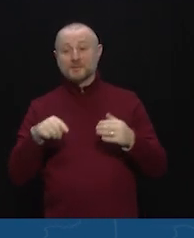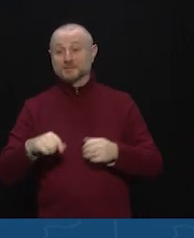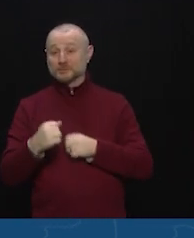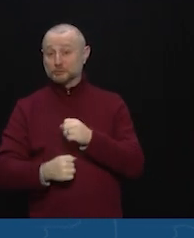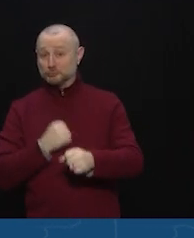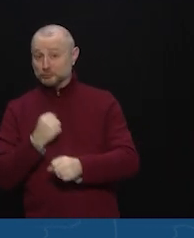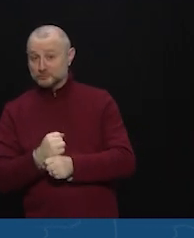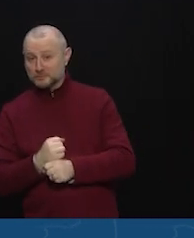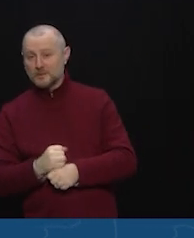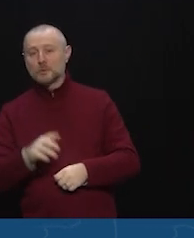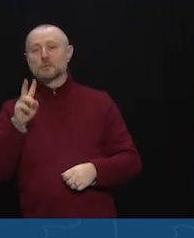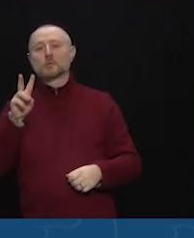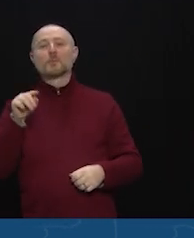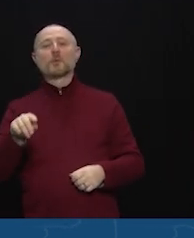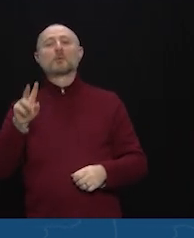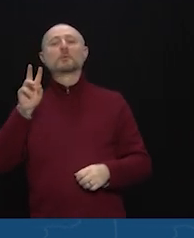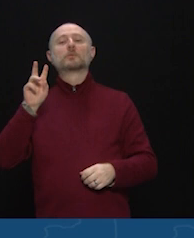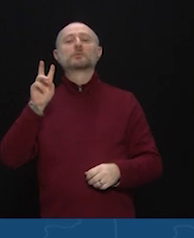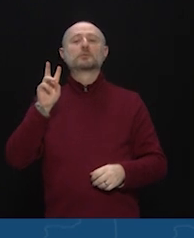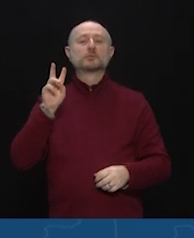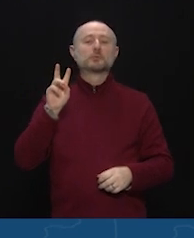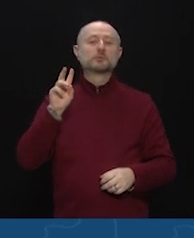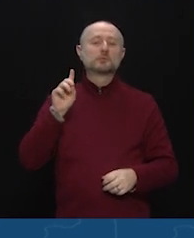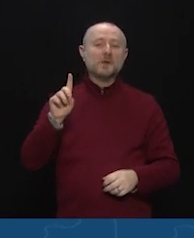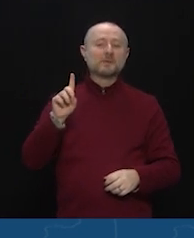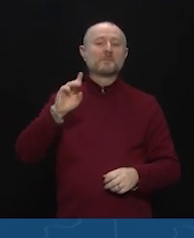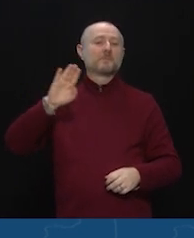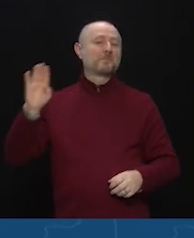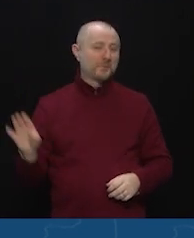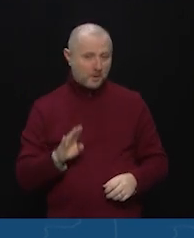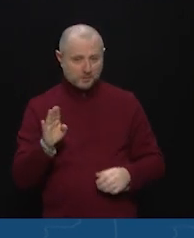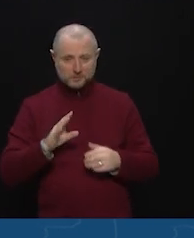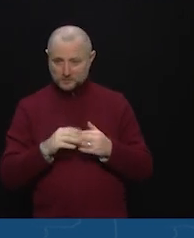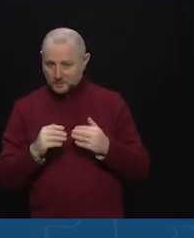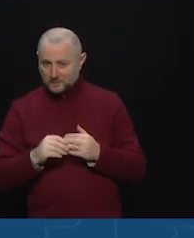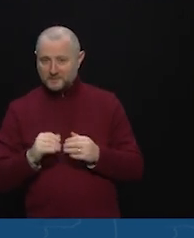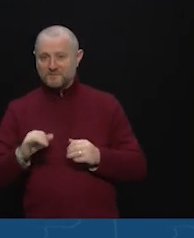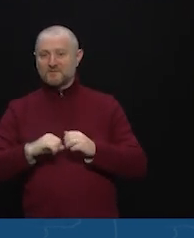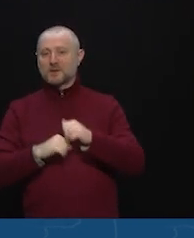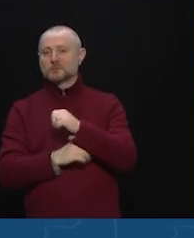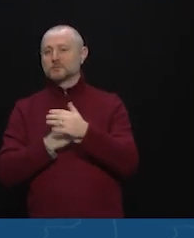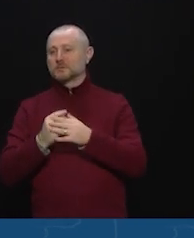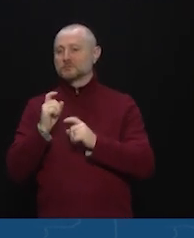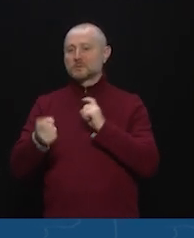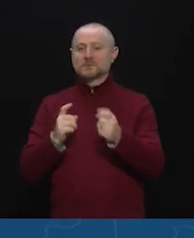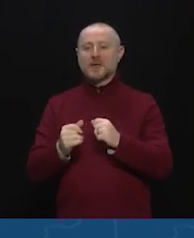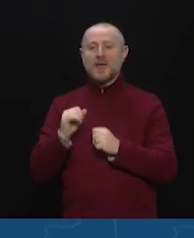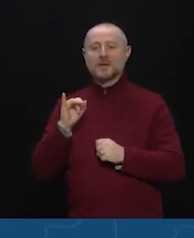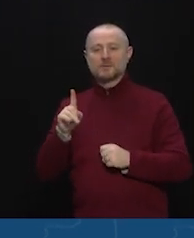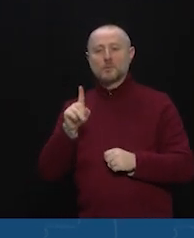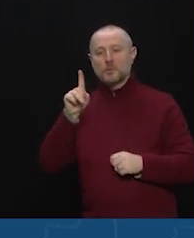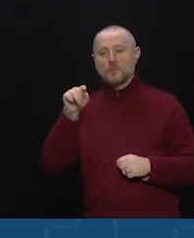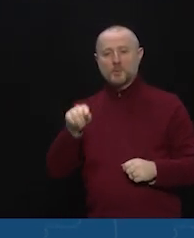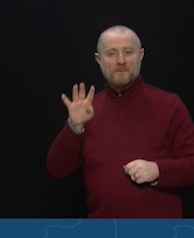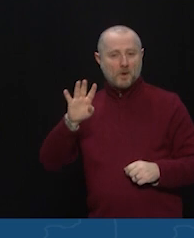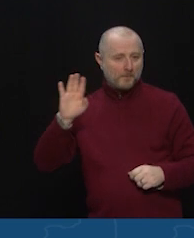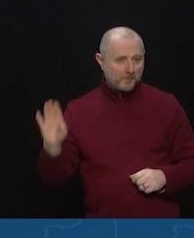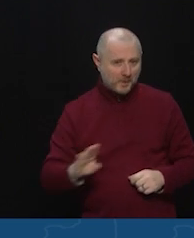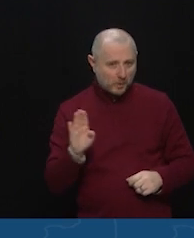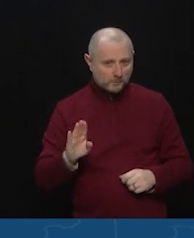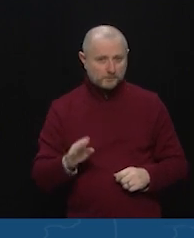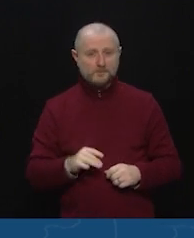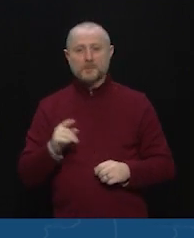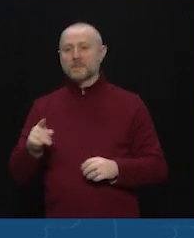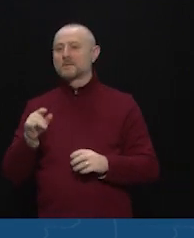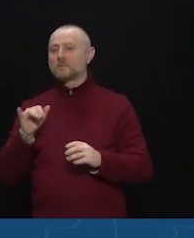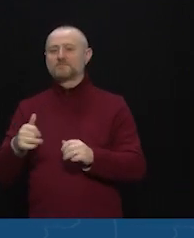it's 2.1. Foundation aid portion of that is about 1.4. And this is purely formula driven.